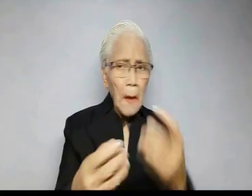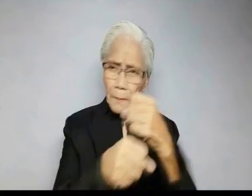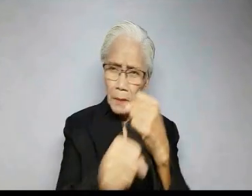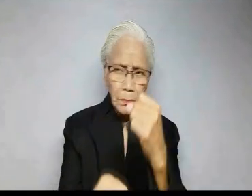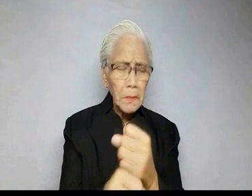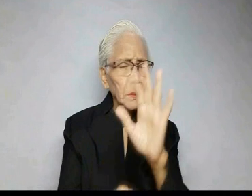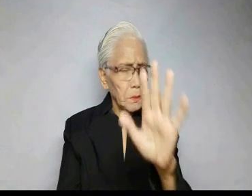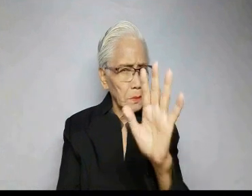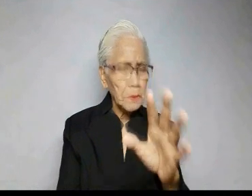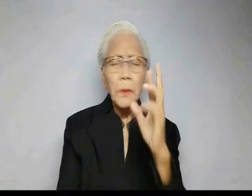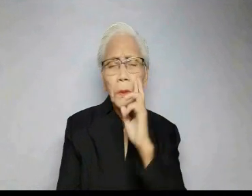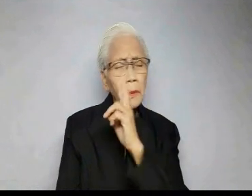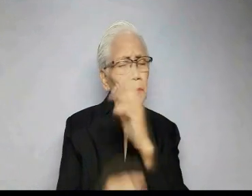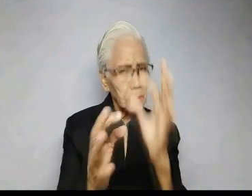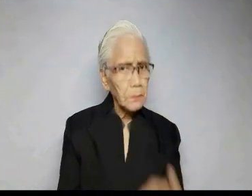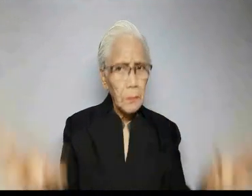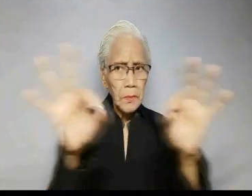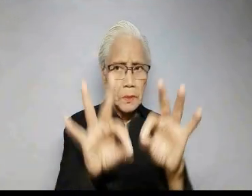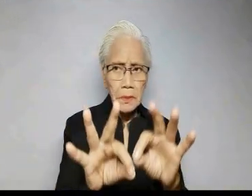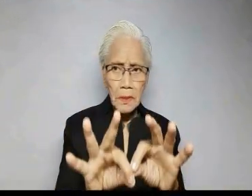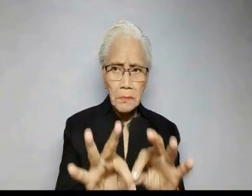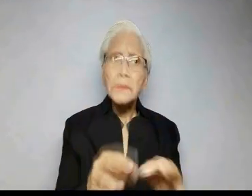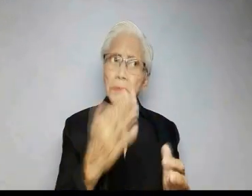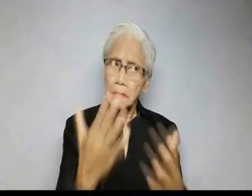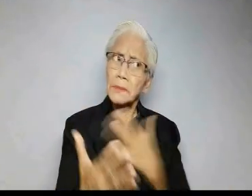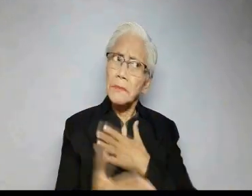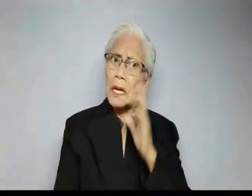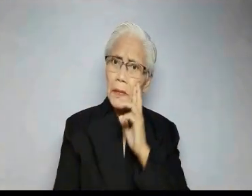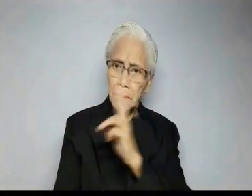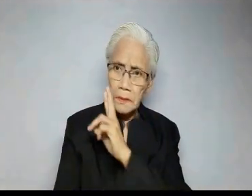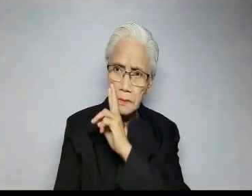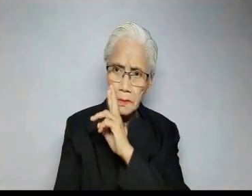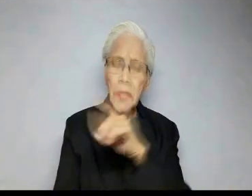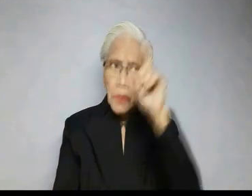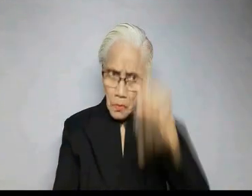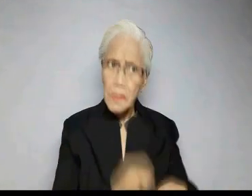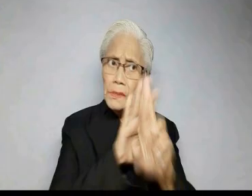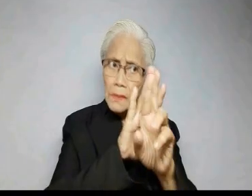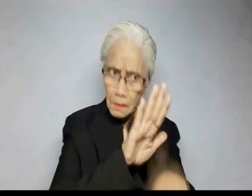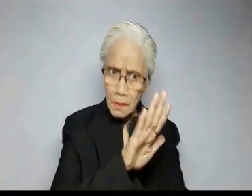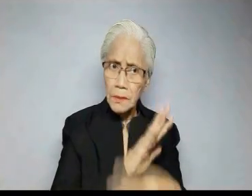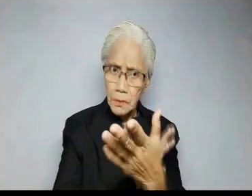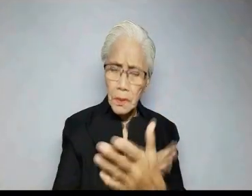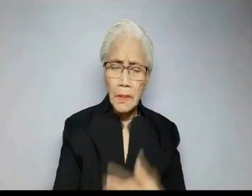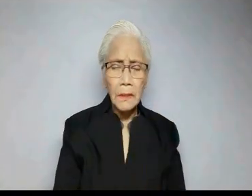her that makes your rose so important. She is my rose. You must return to